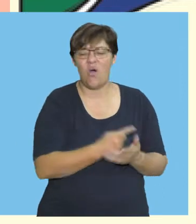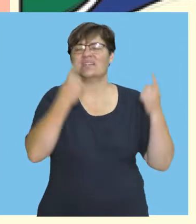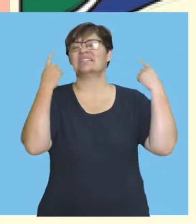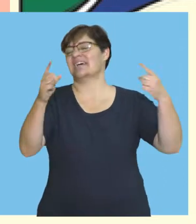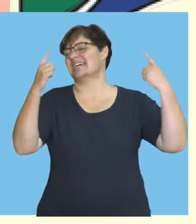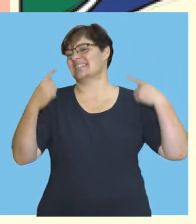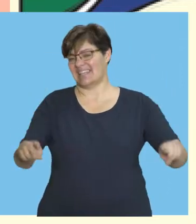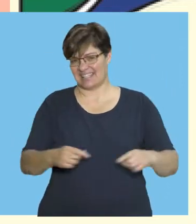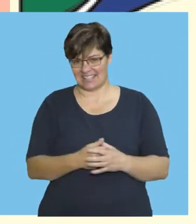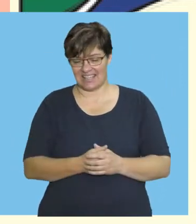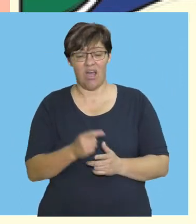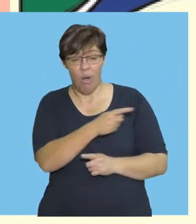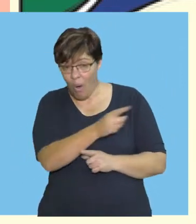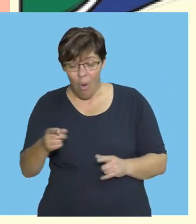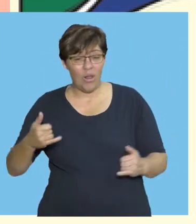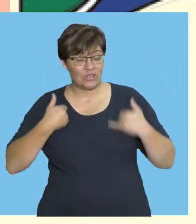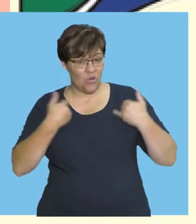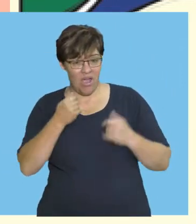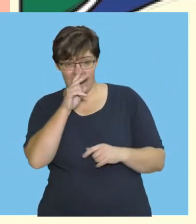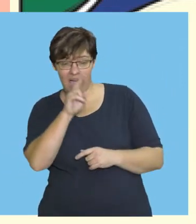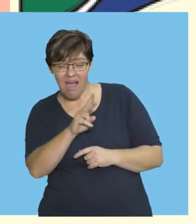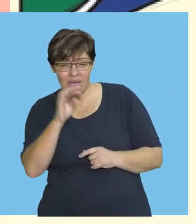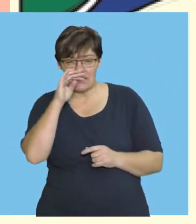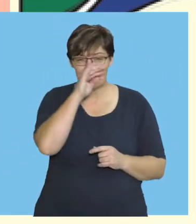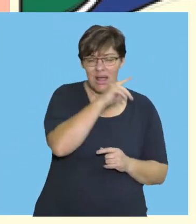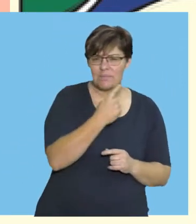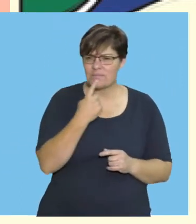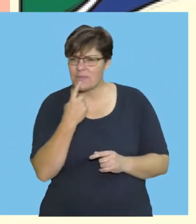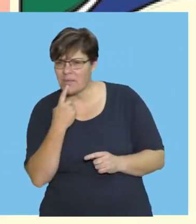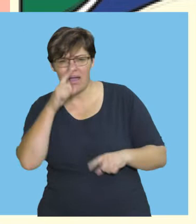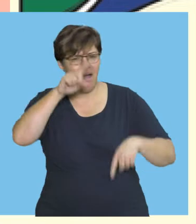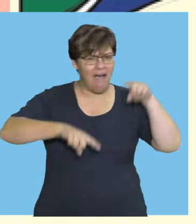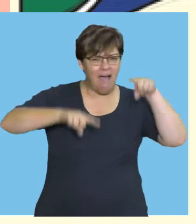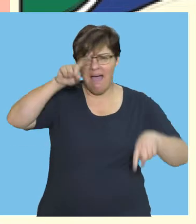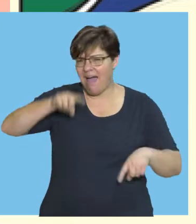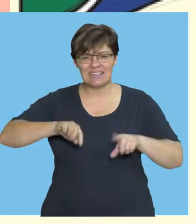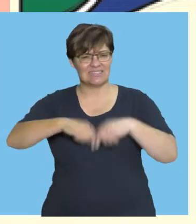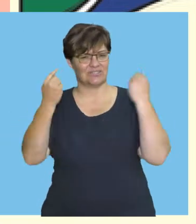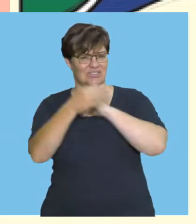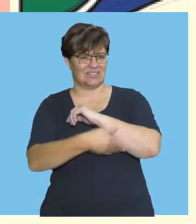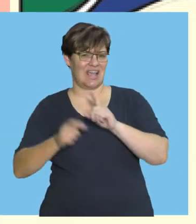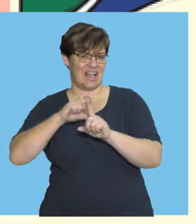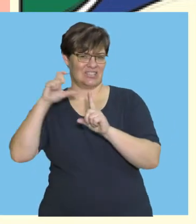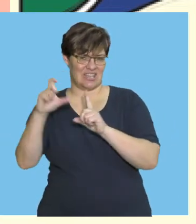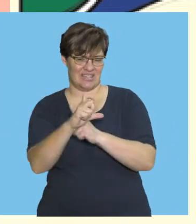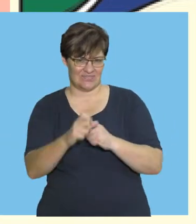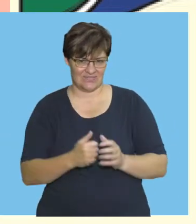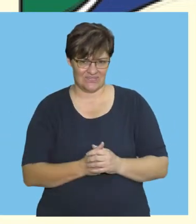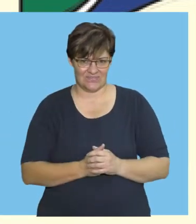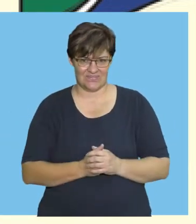great success. Everyone enjoyed seeing, smelling, and tasting foods from so many different